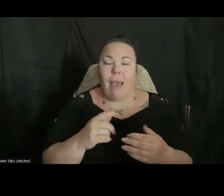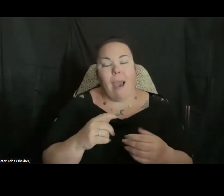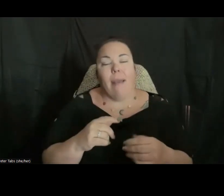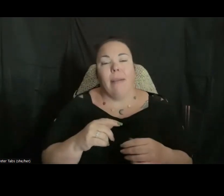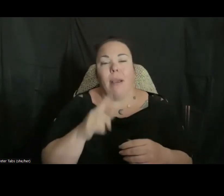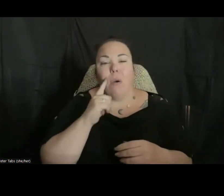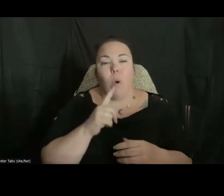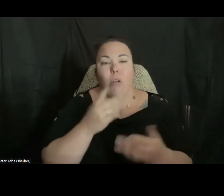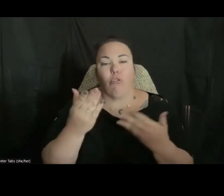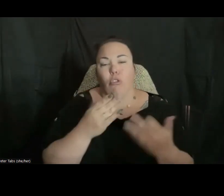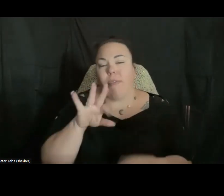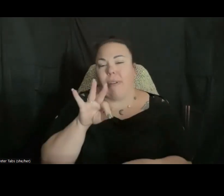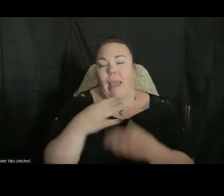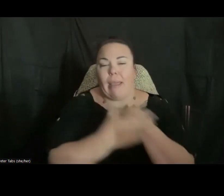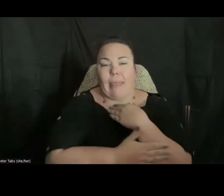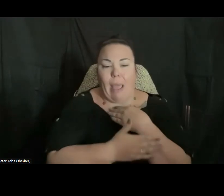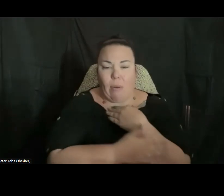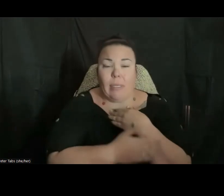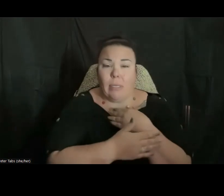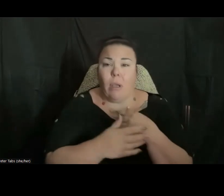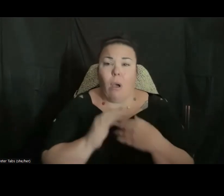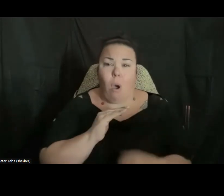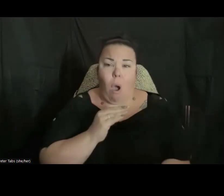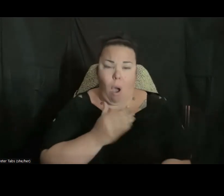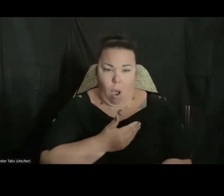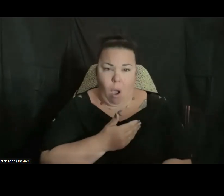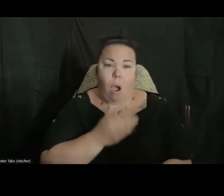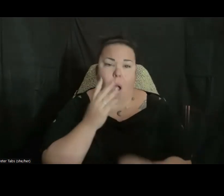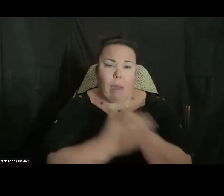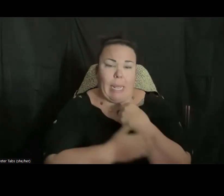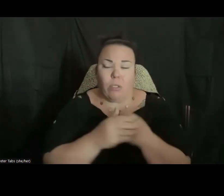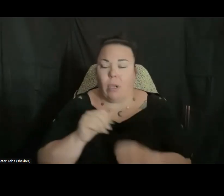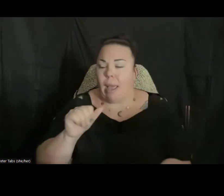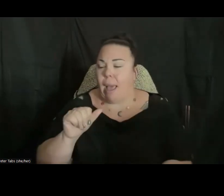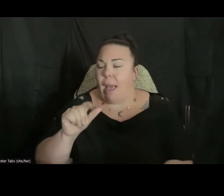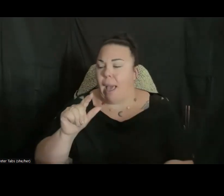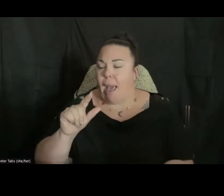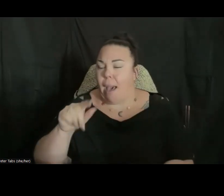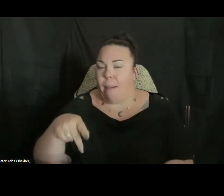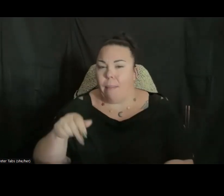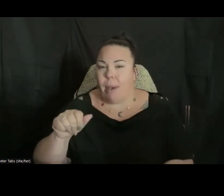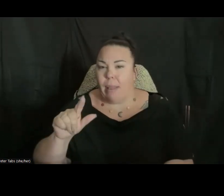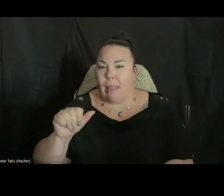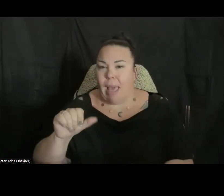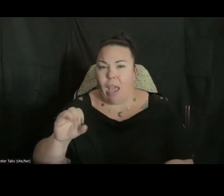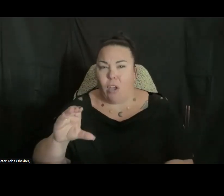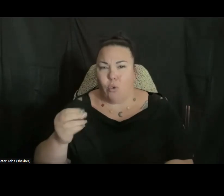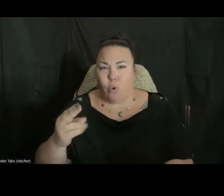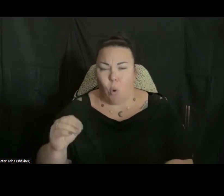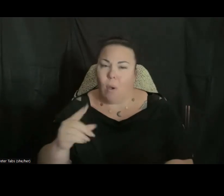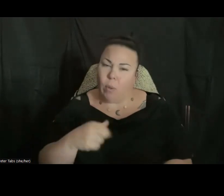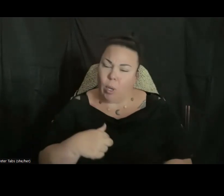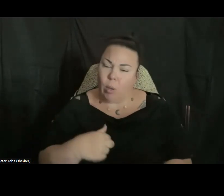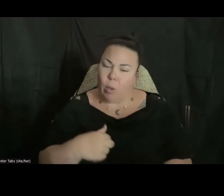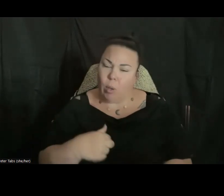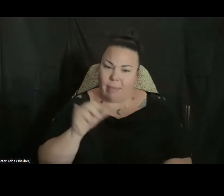Ohio. All of our counties are Appalachia, Ohio, and we're really proud of that. So essentially, advocates doing crisis response, they